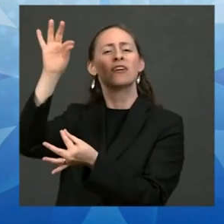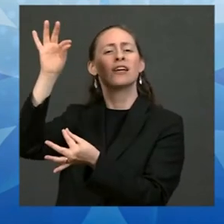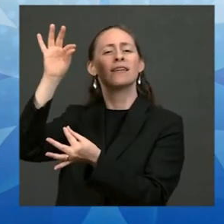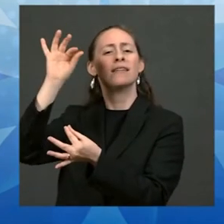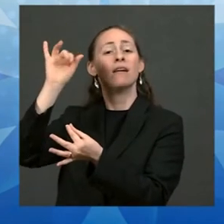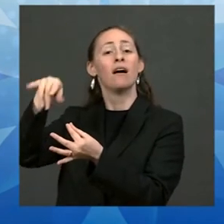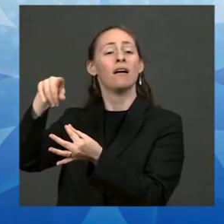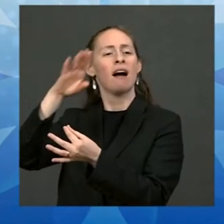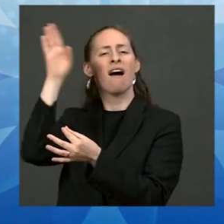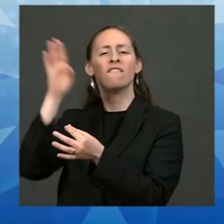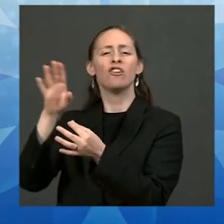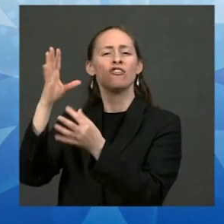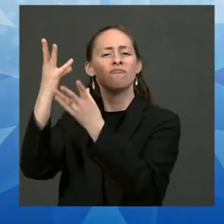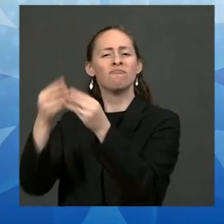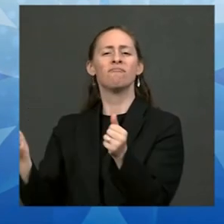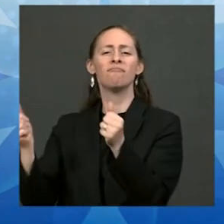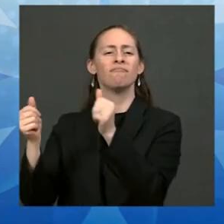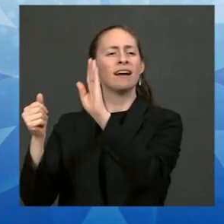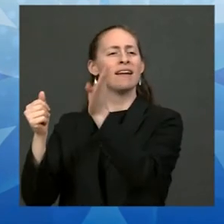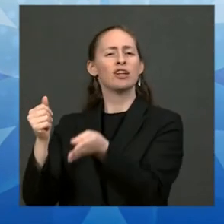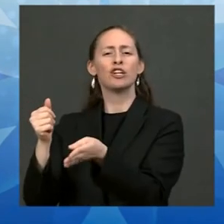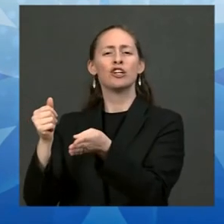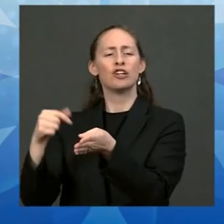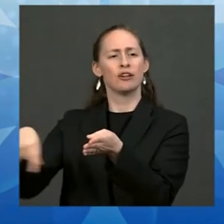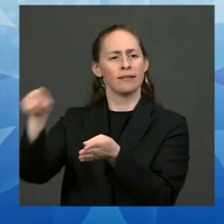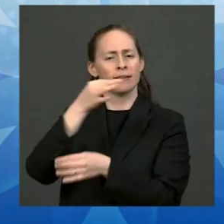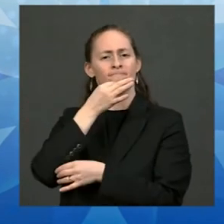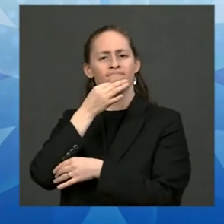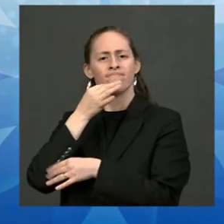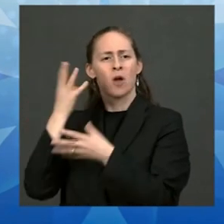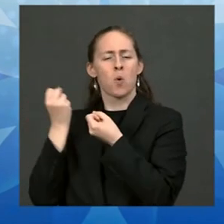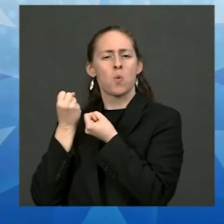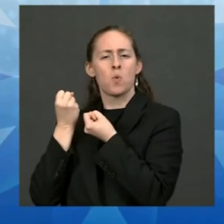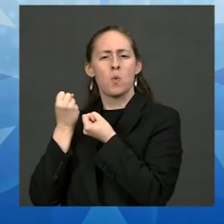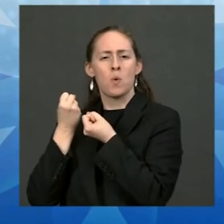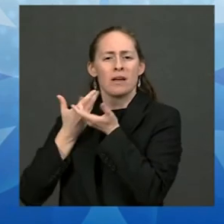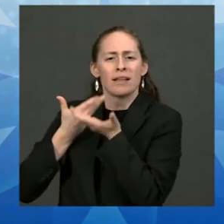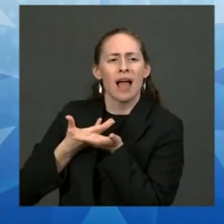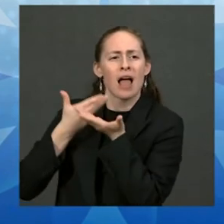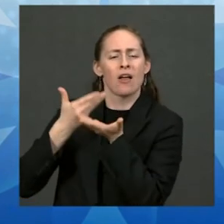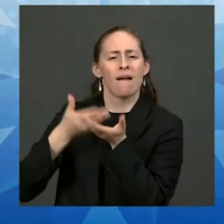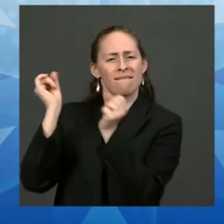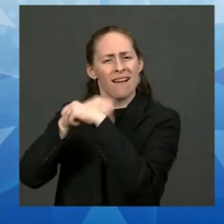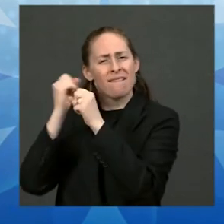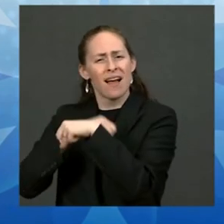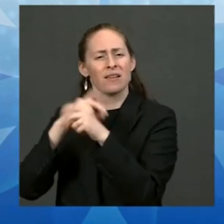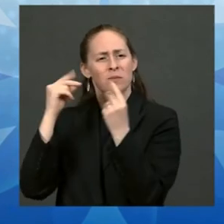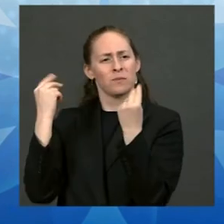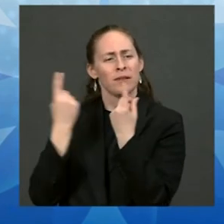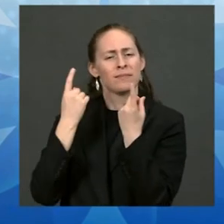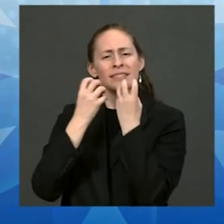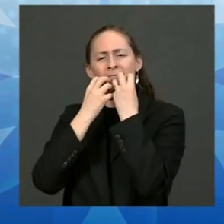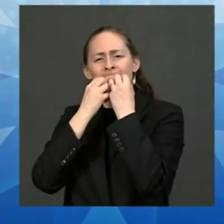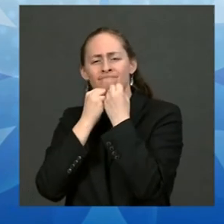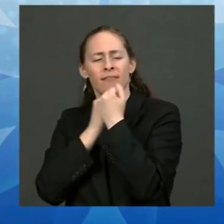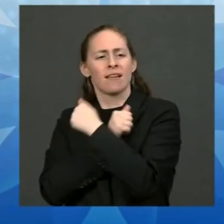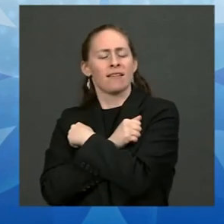those who are willing to hold it in their hearts, to fight for it with love, dedication, and